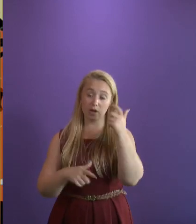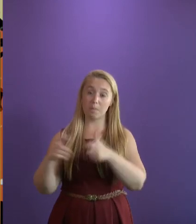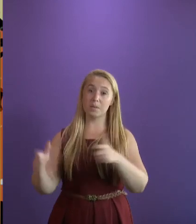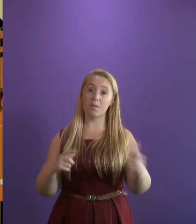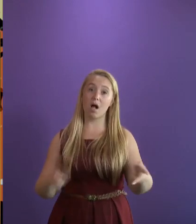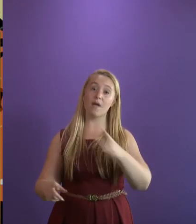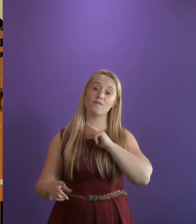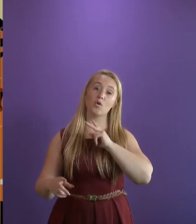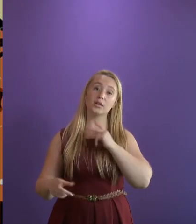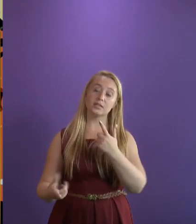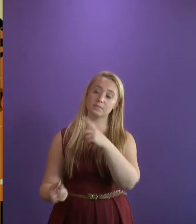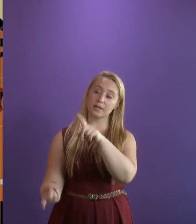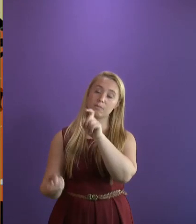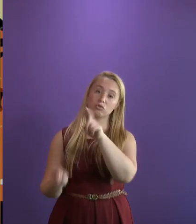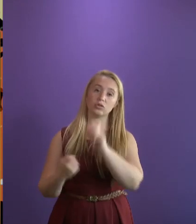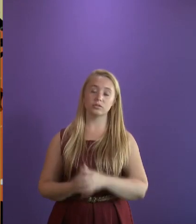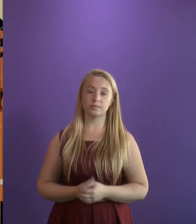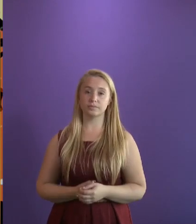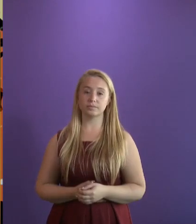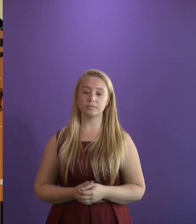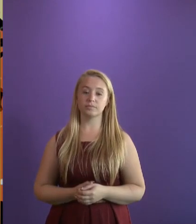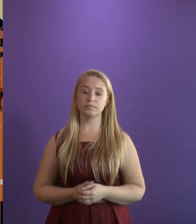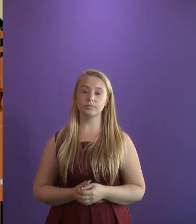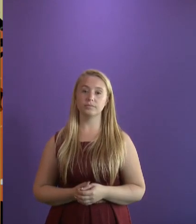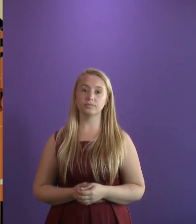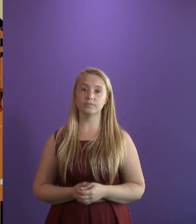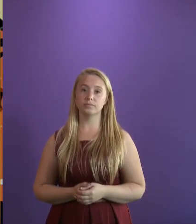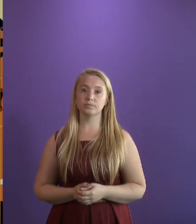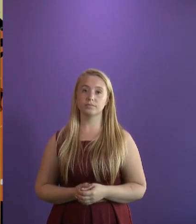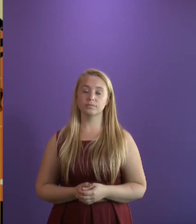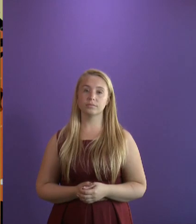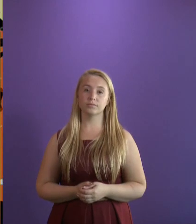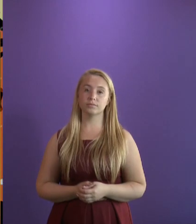voice. Absolutely, and I think